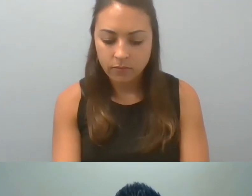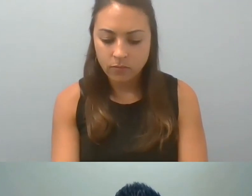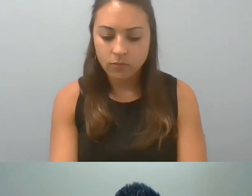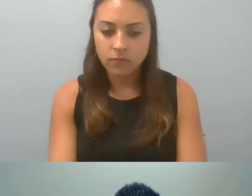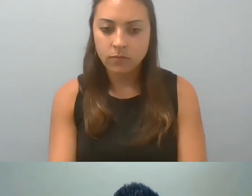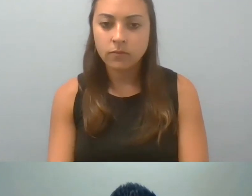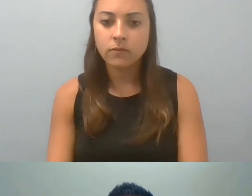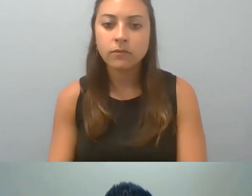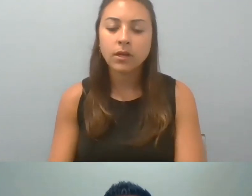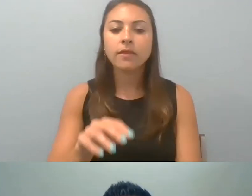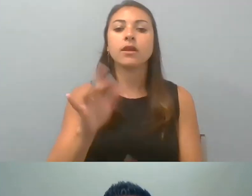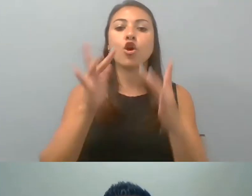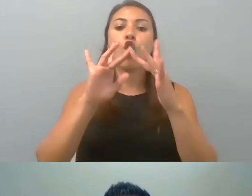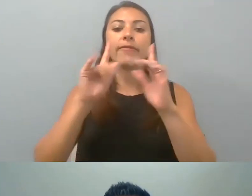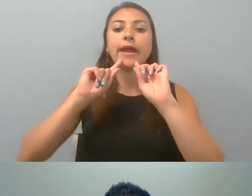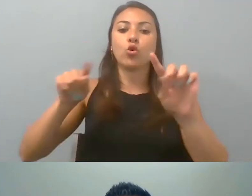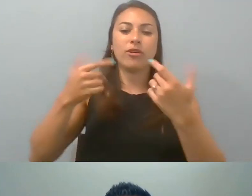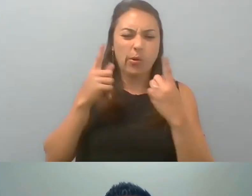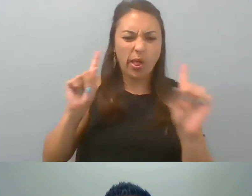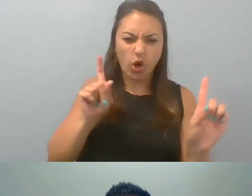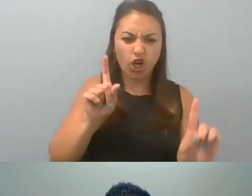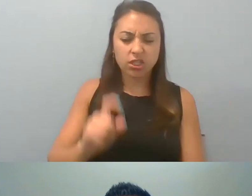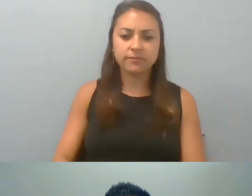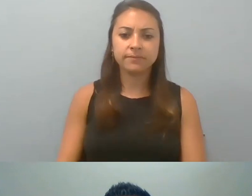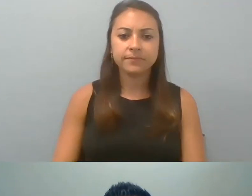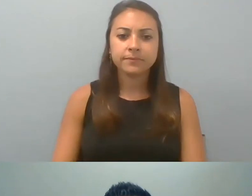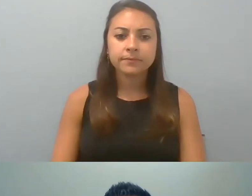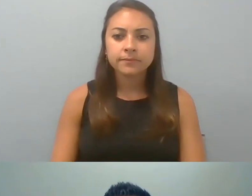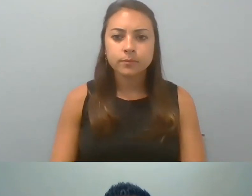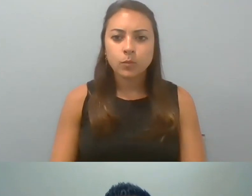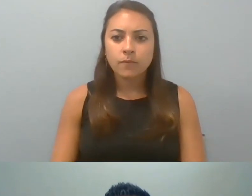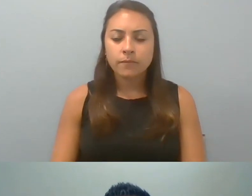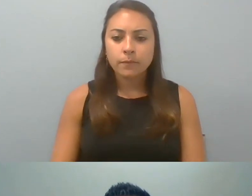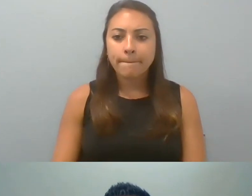ordering works, whether that's just for retail or if they can use that for